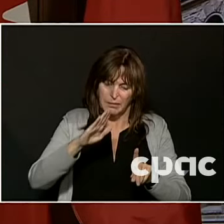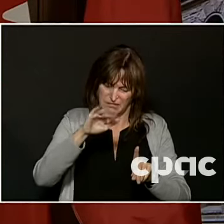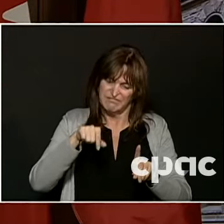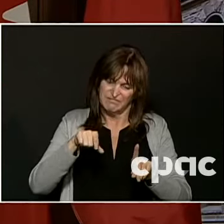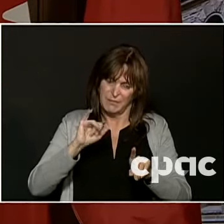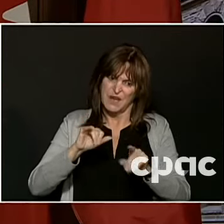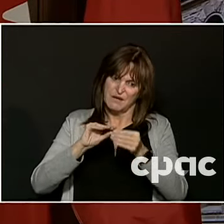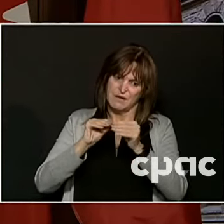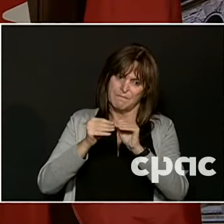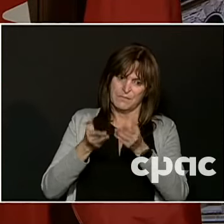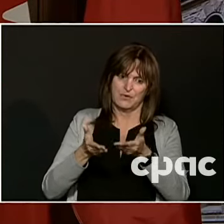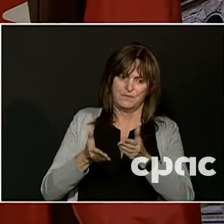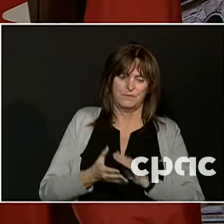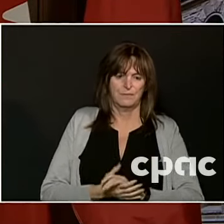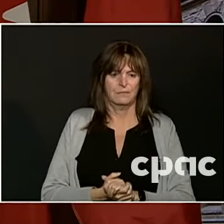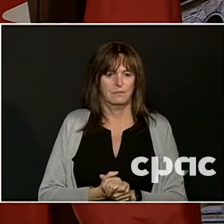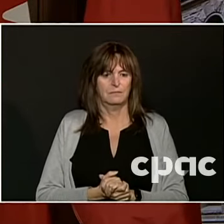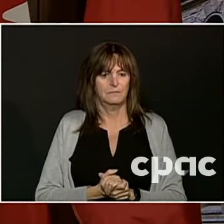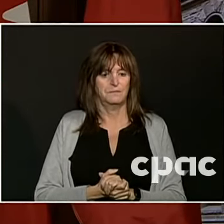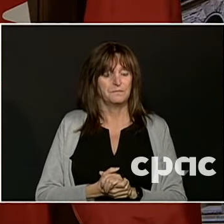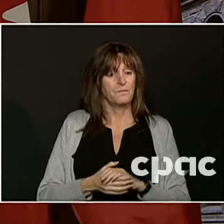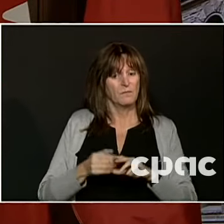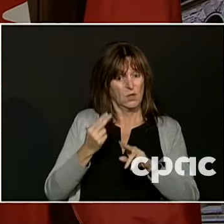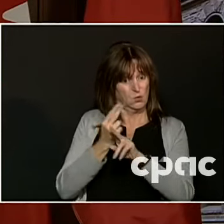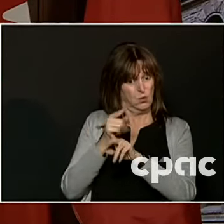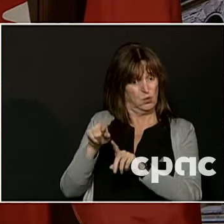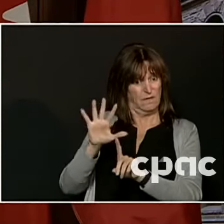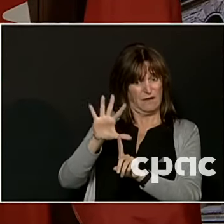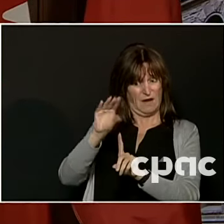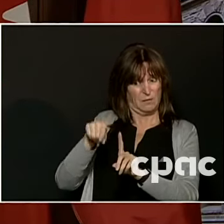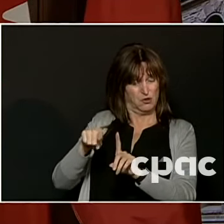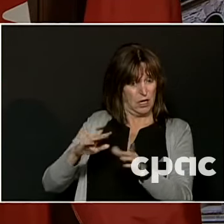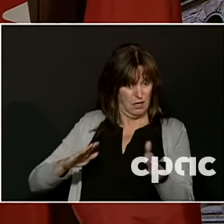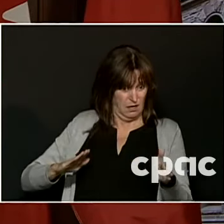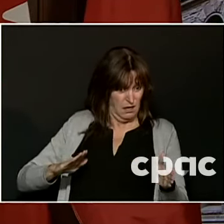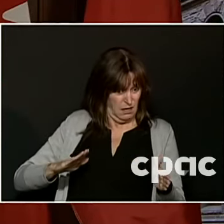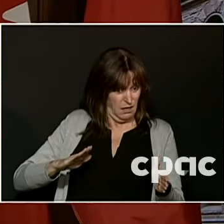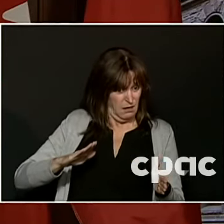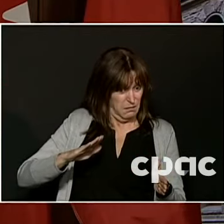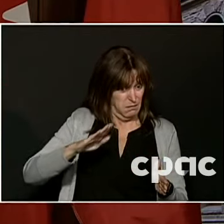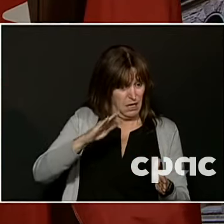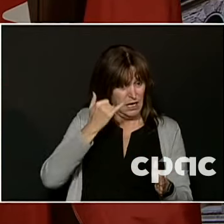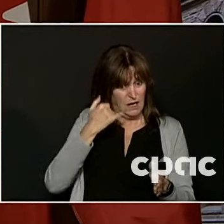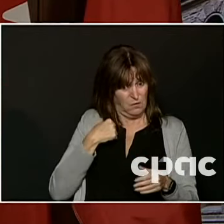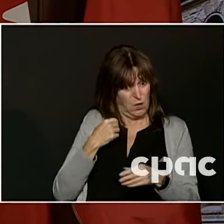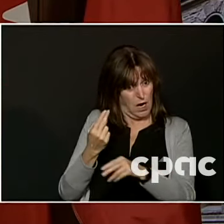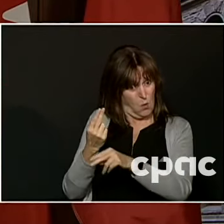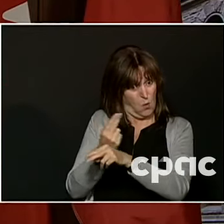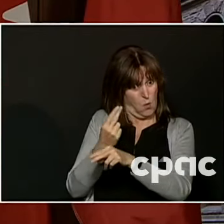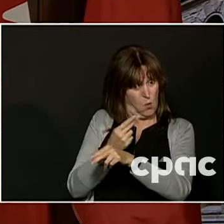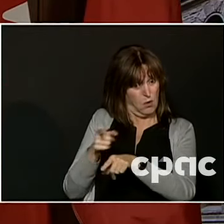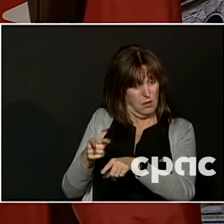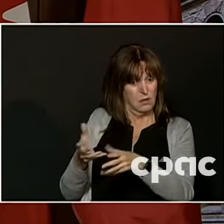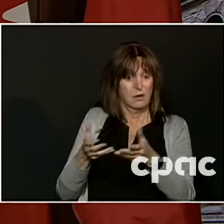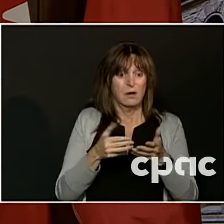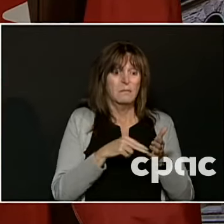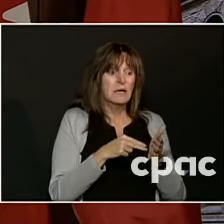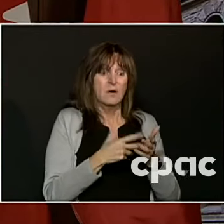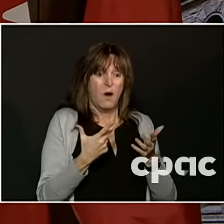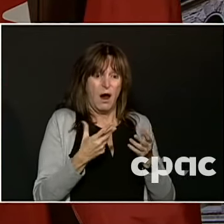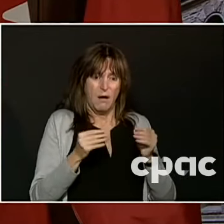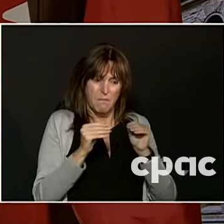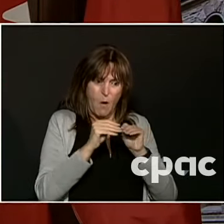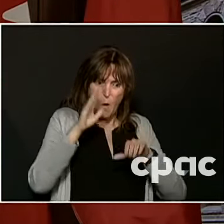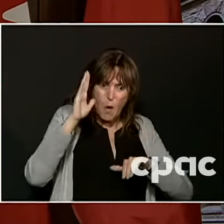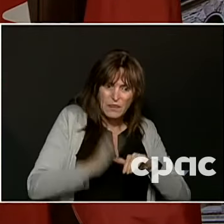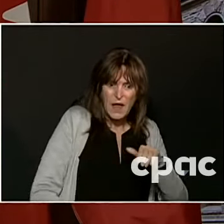the using the 5% rate of growth, we actually have more cases than France, the US, or the Netherlands at this